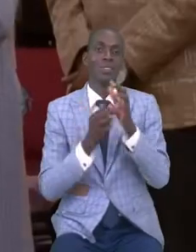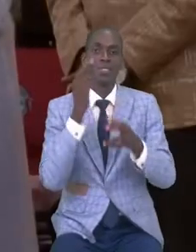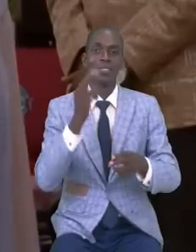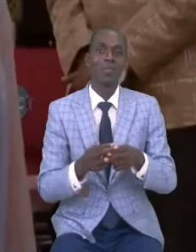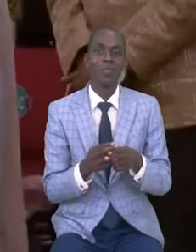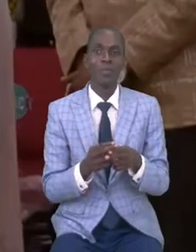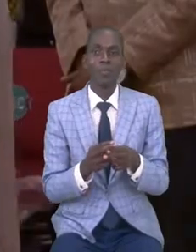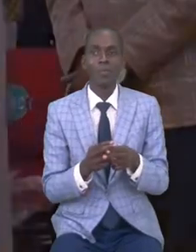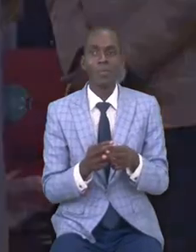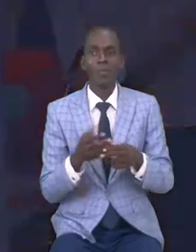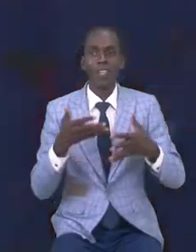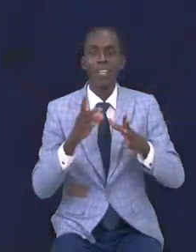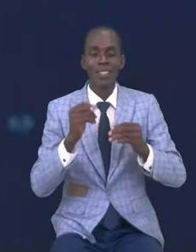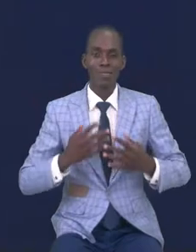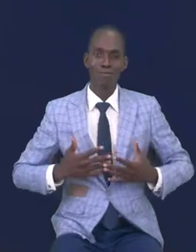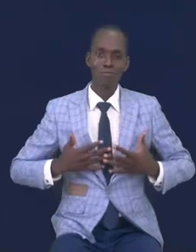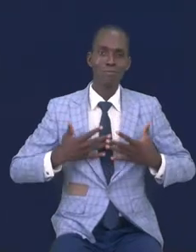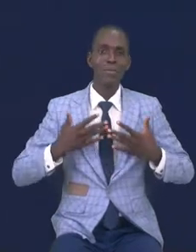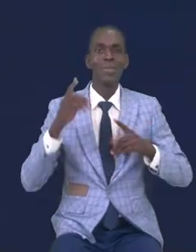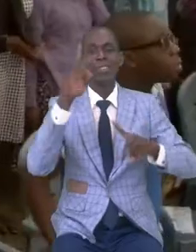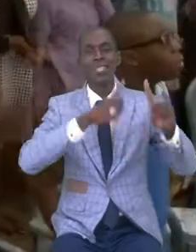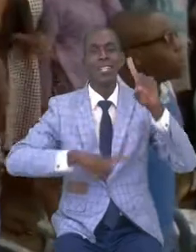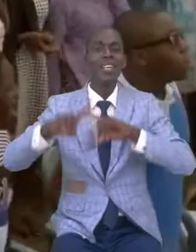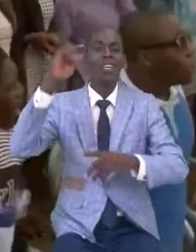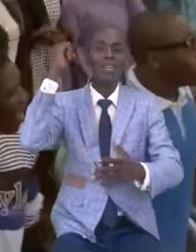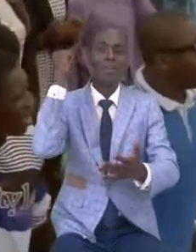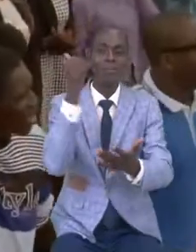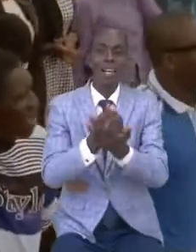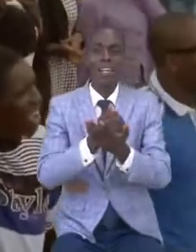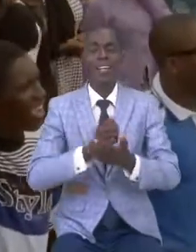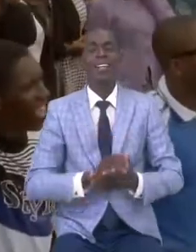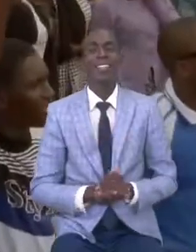Let the youth say, amen.